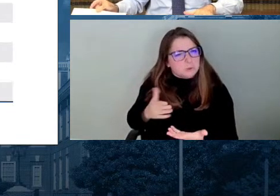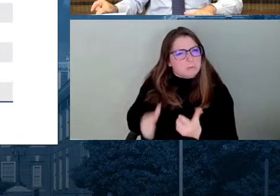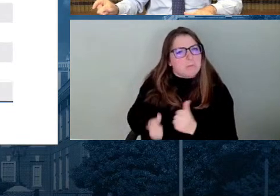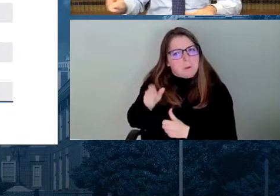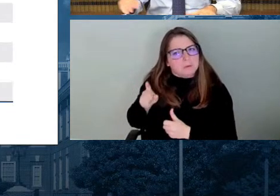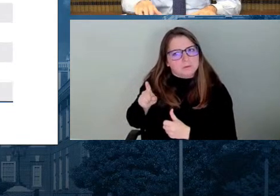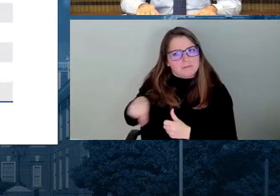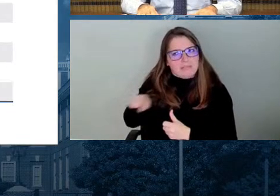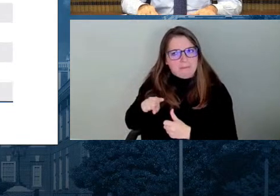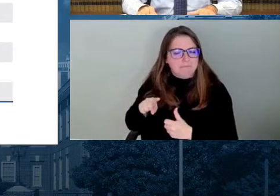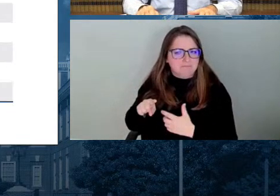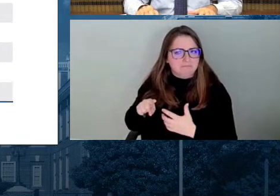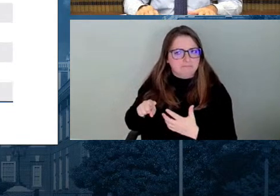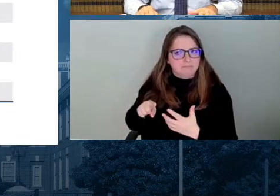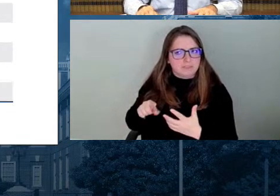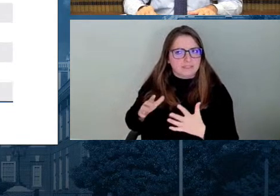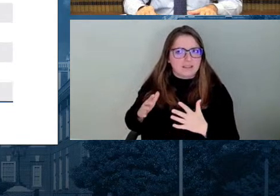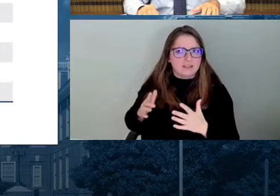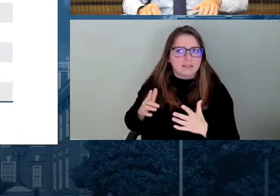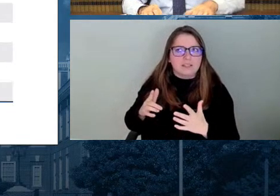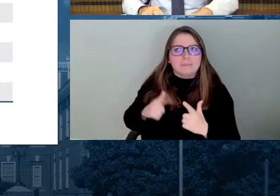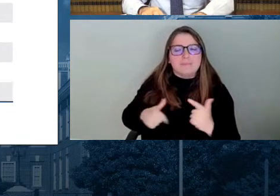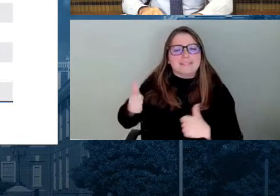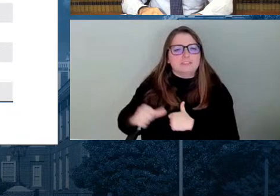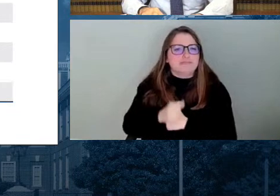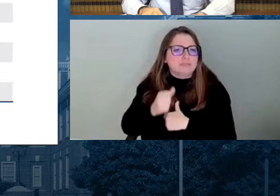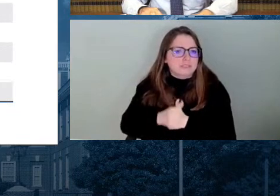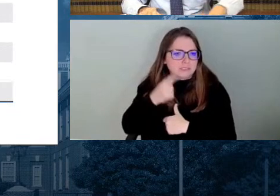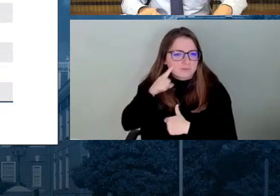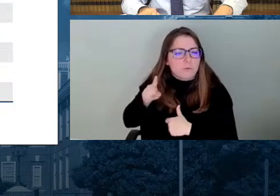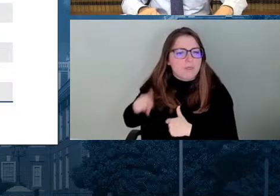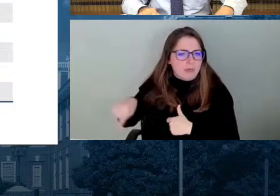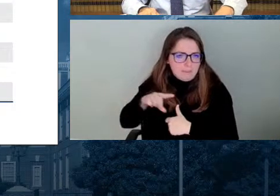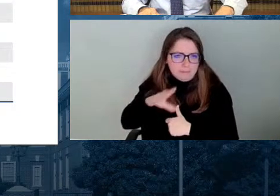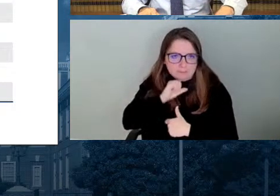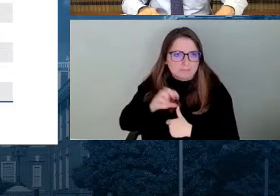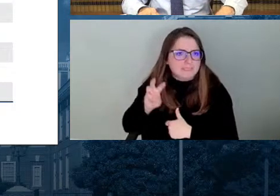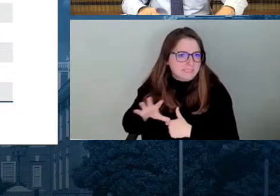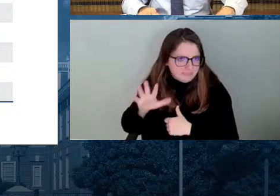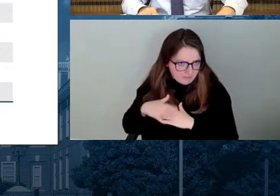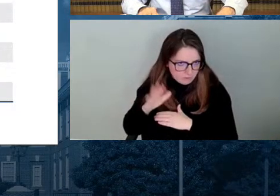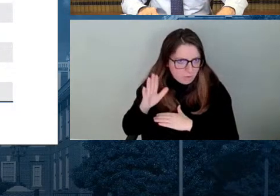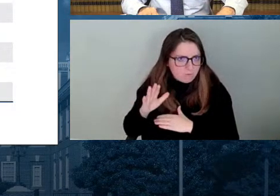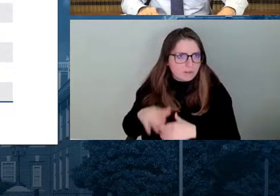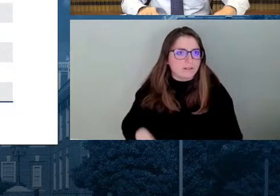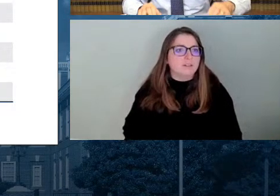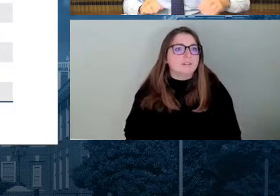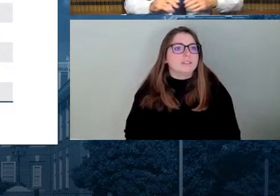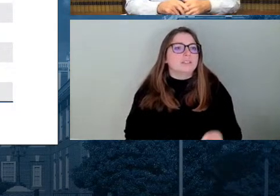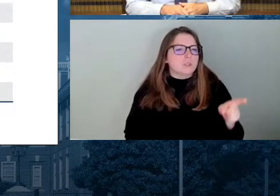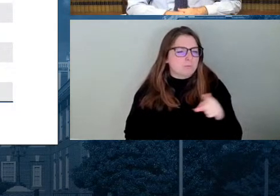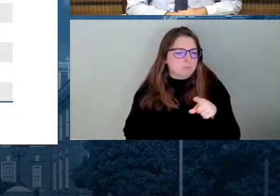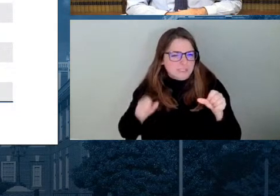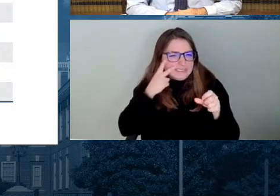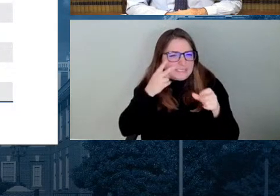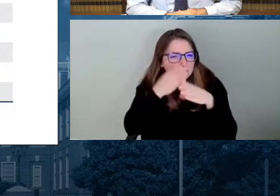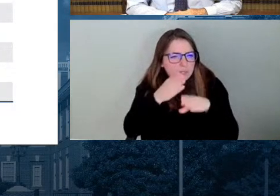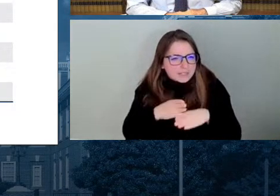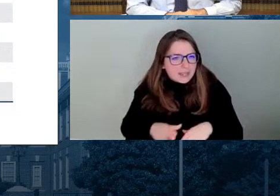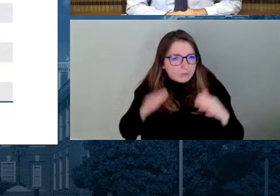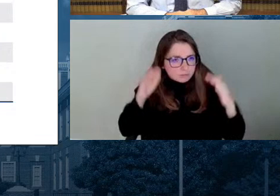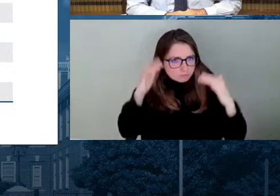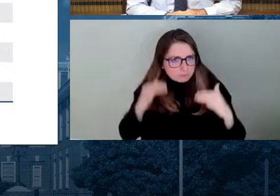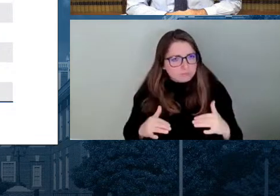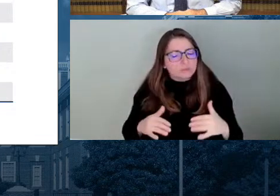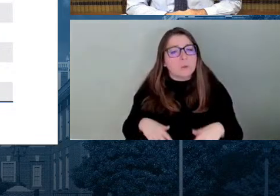You can see the breakdown for those 65 and over getting their flu vaccine, almost 60%.